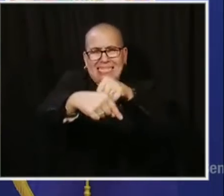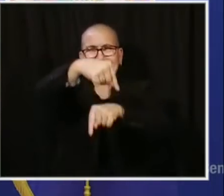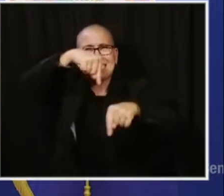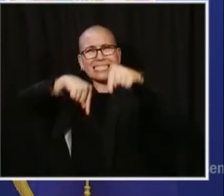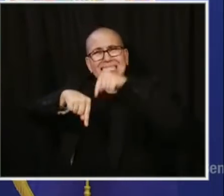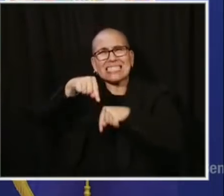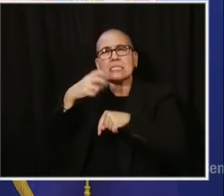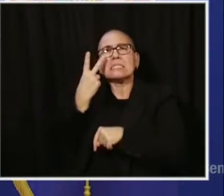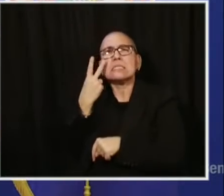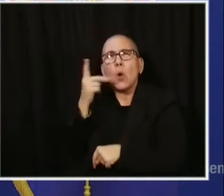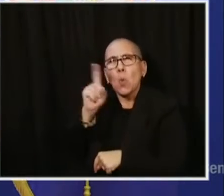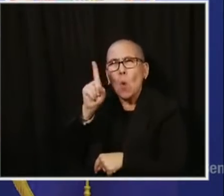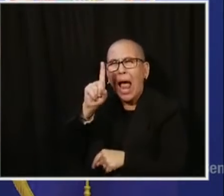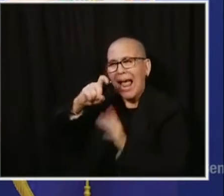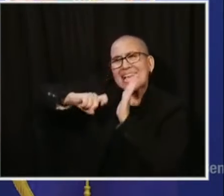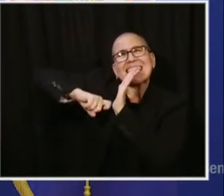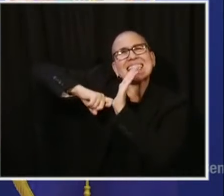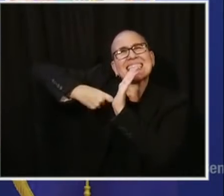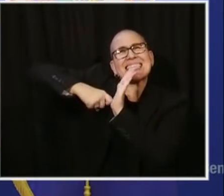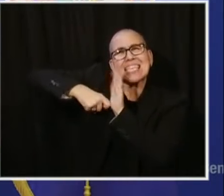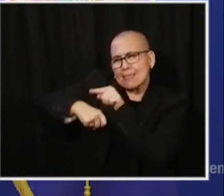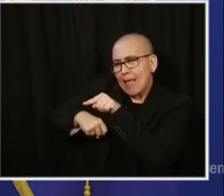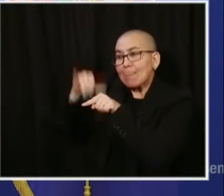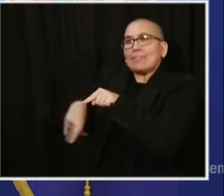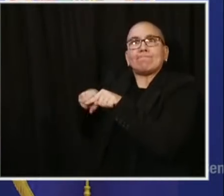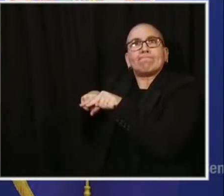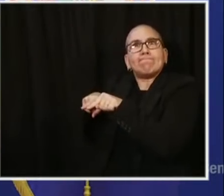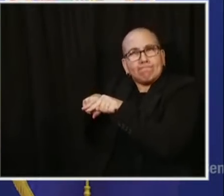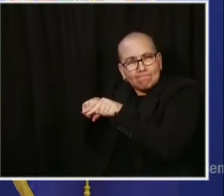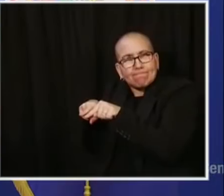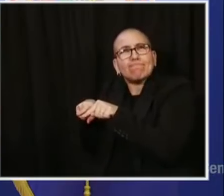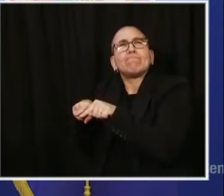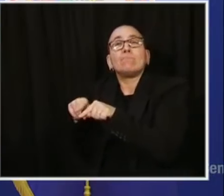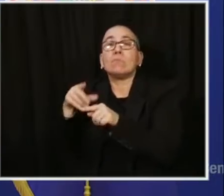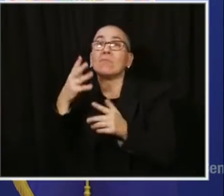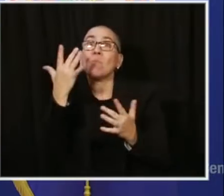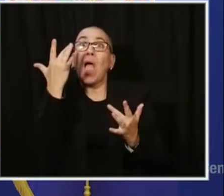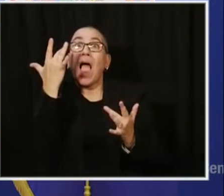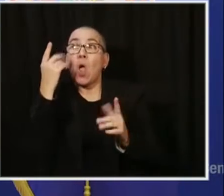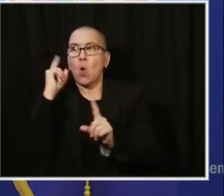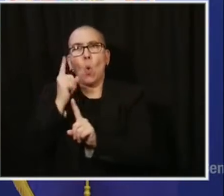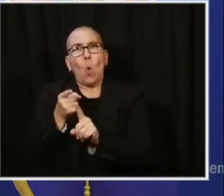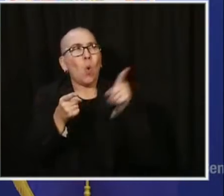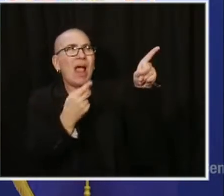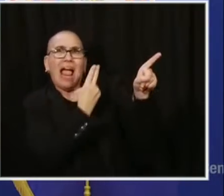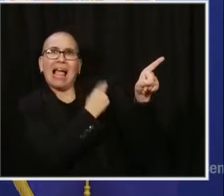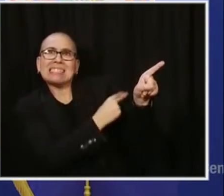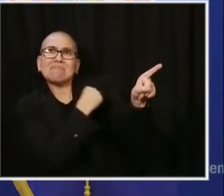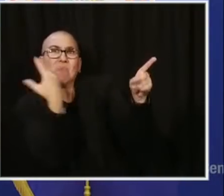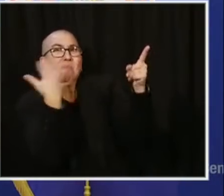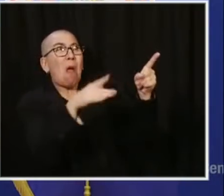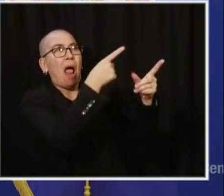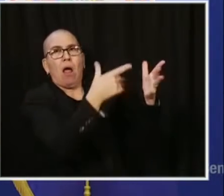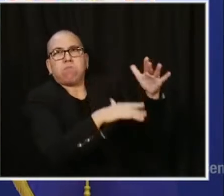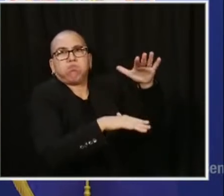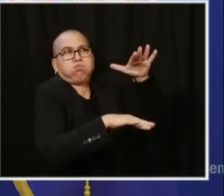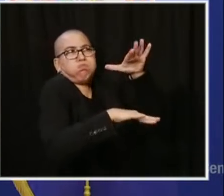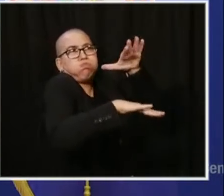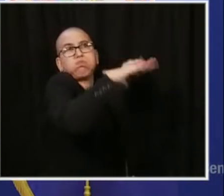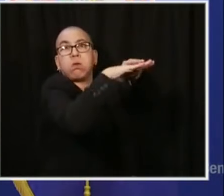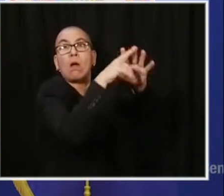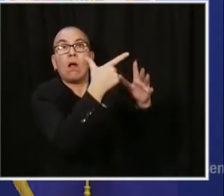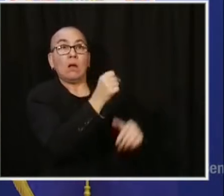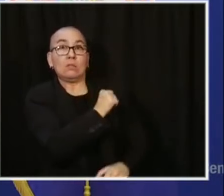we don't overwhelm the hospital system, we don't overwhelm the staffing that's at those, and we buy ourselves that time towards we get